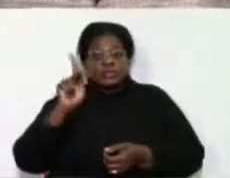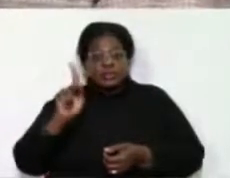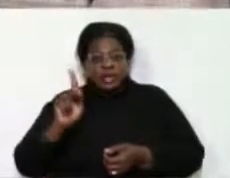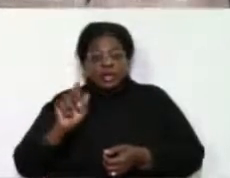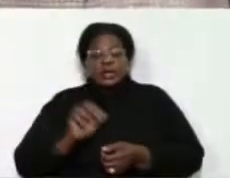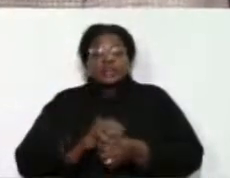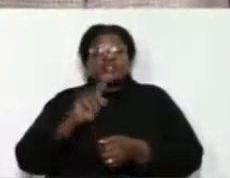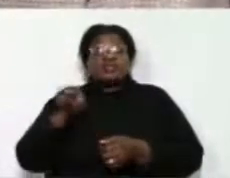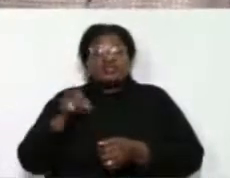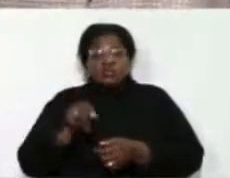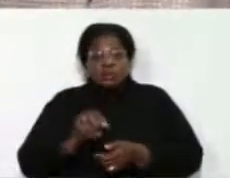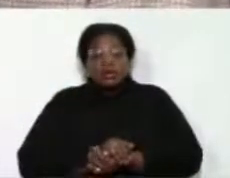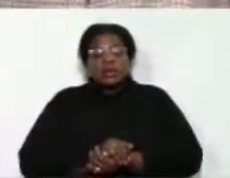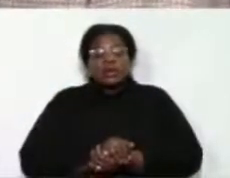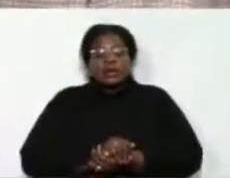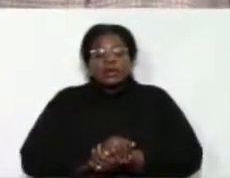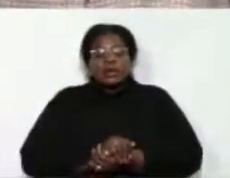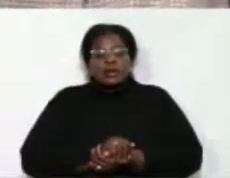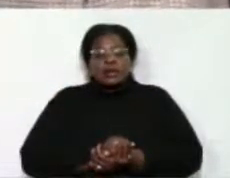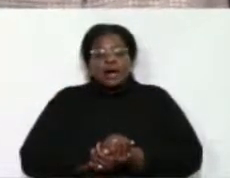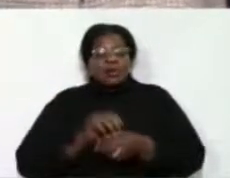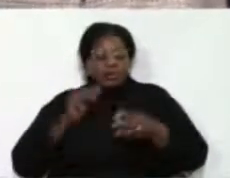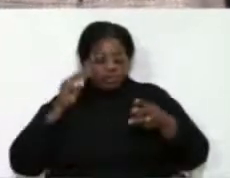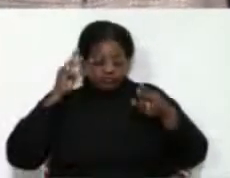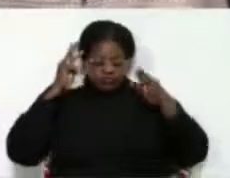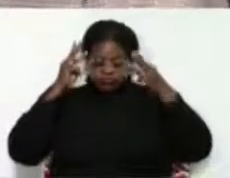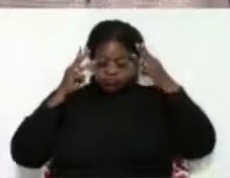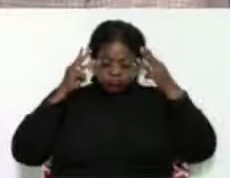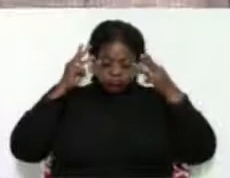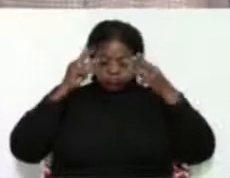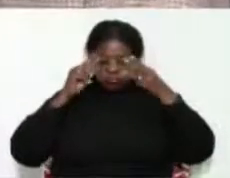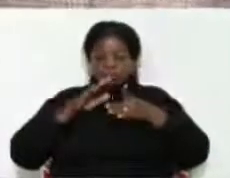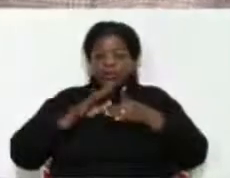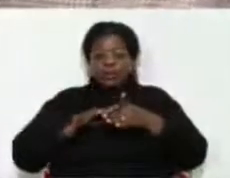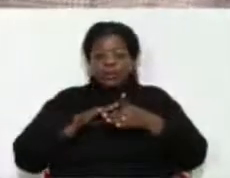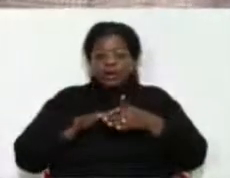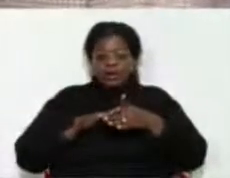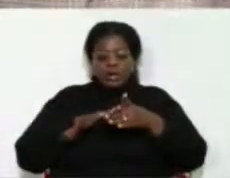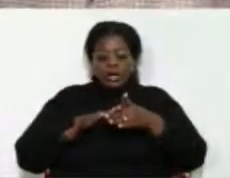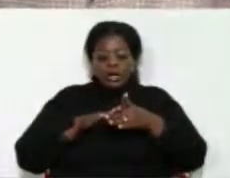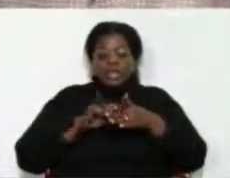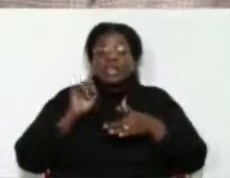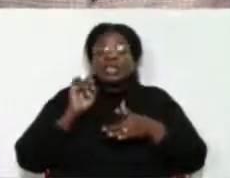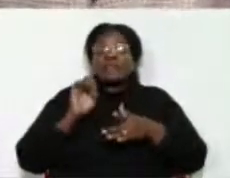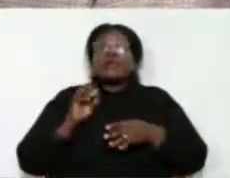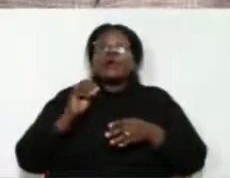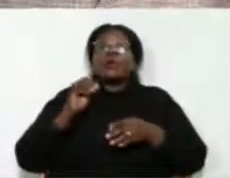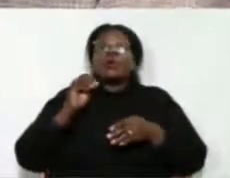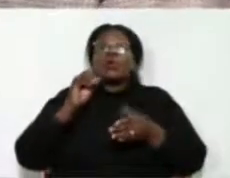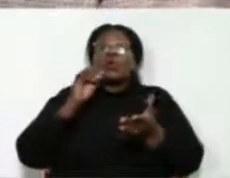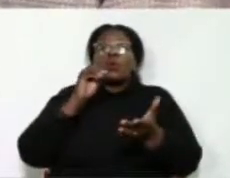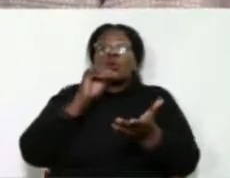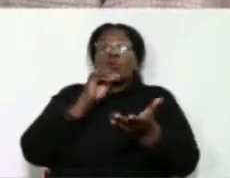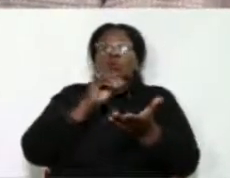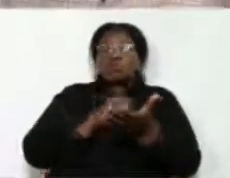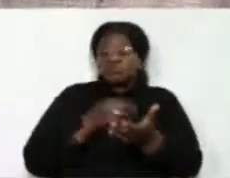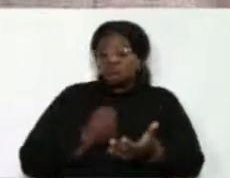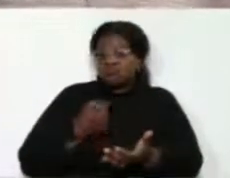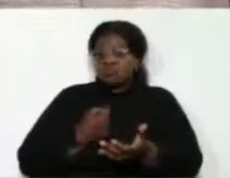would also be worried about if they're going to really risk much for me. Okay. So they're not